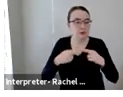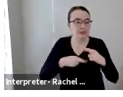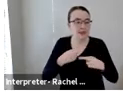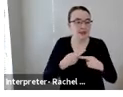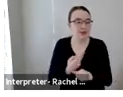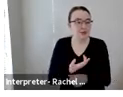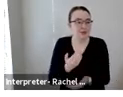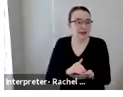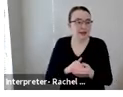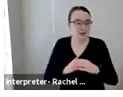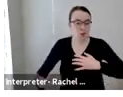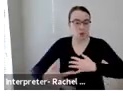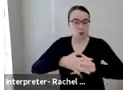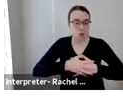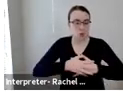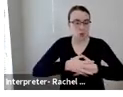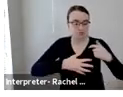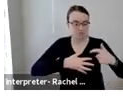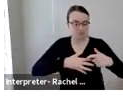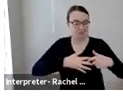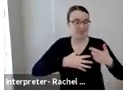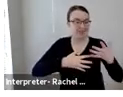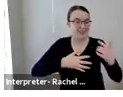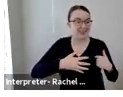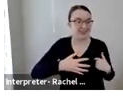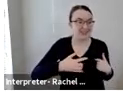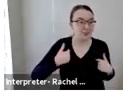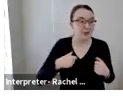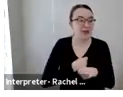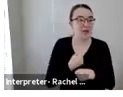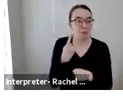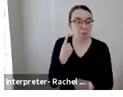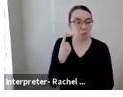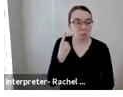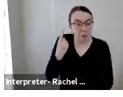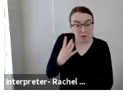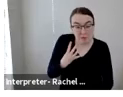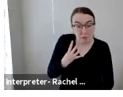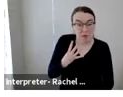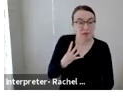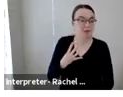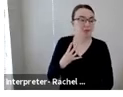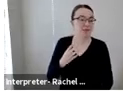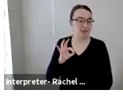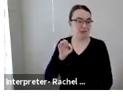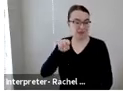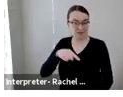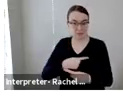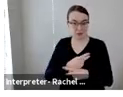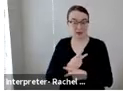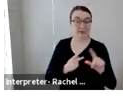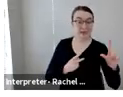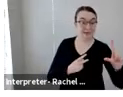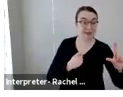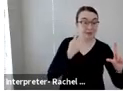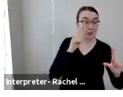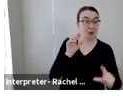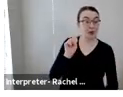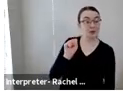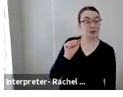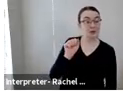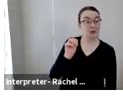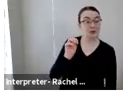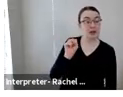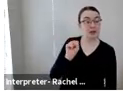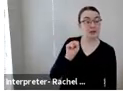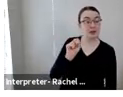say maybe a quarter of the product we designed here. But the one on the left was for Sam's Club. The one on the